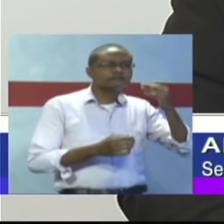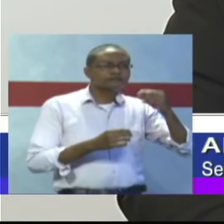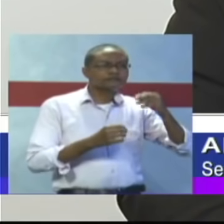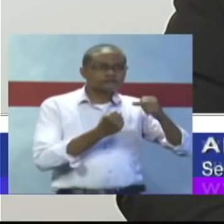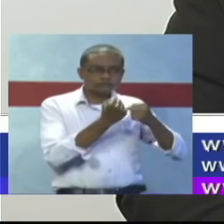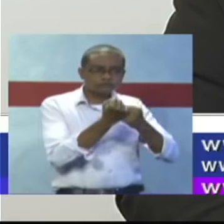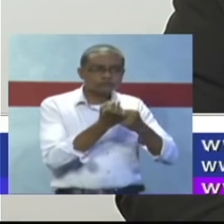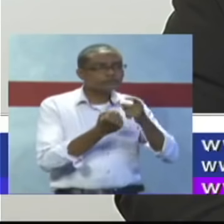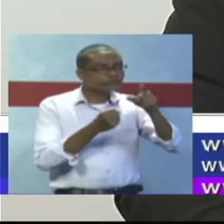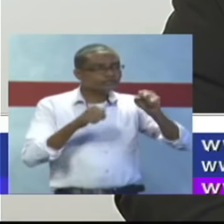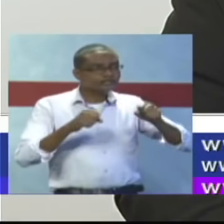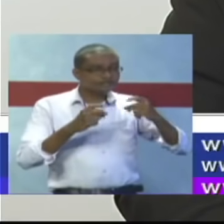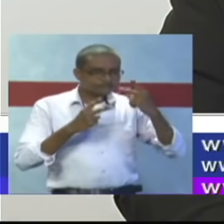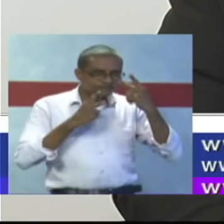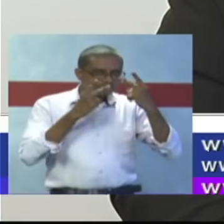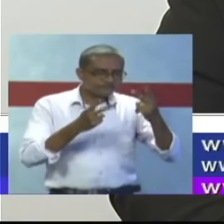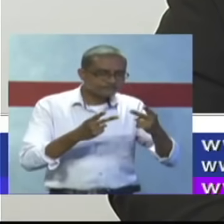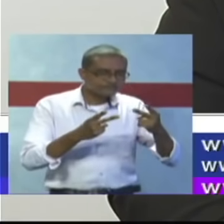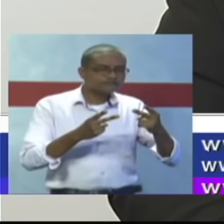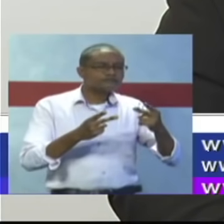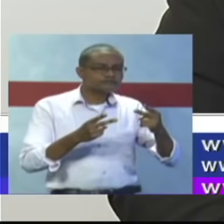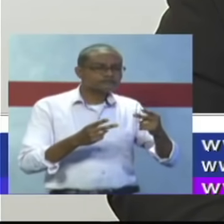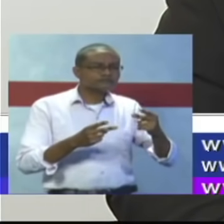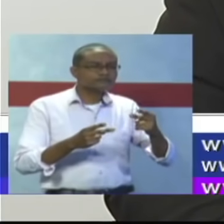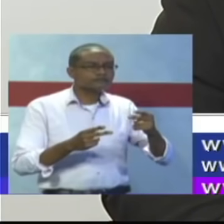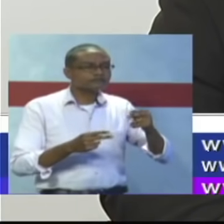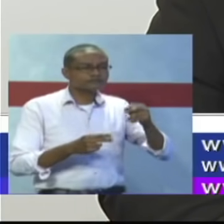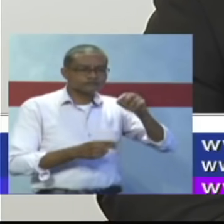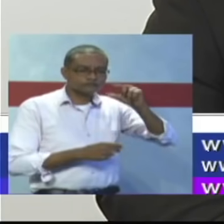Ministry of Health's website at